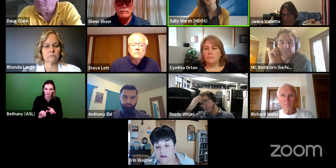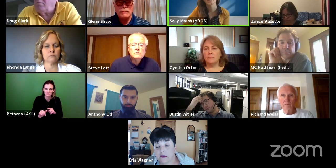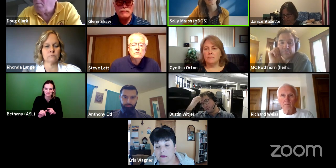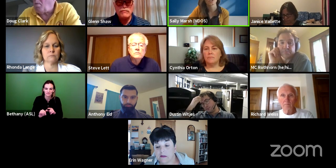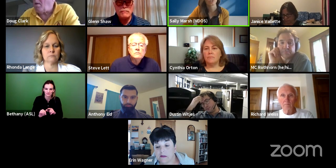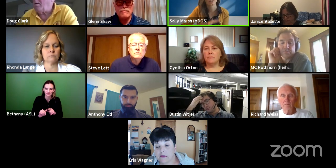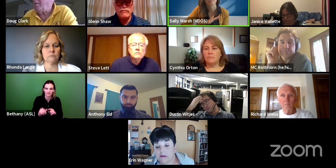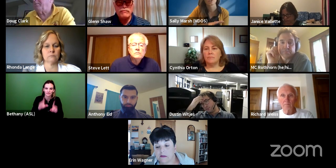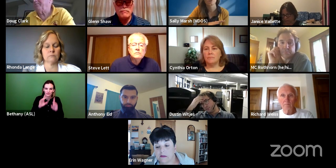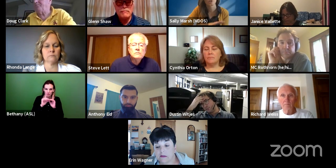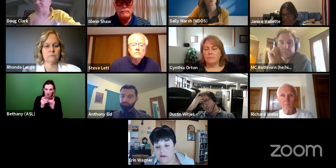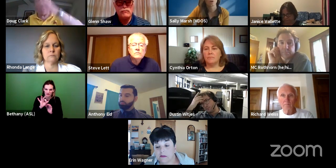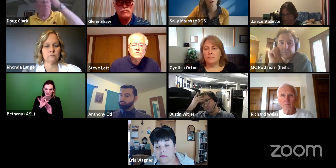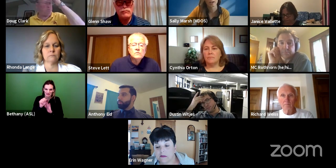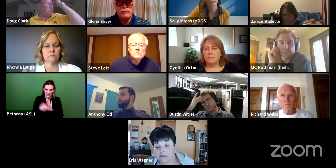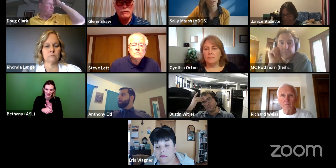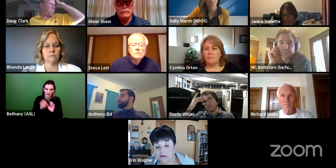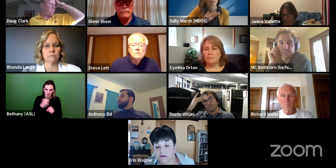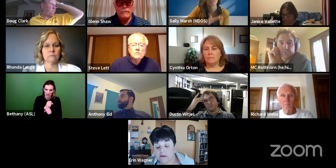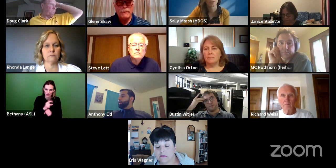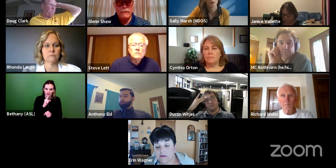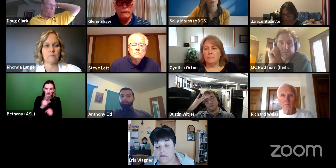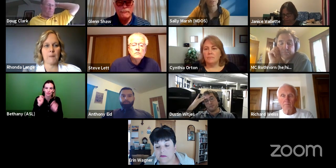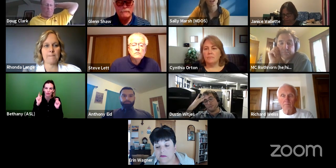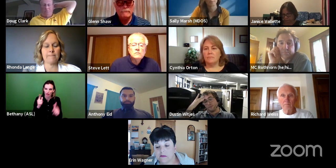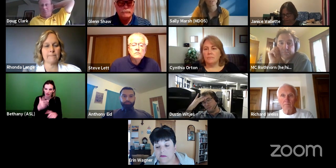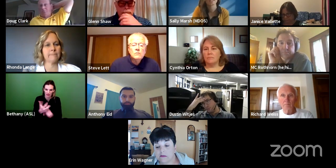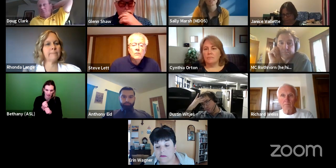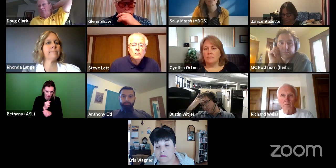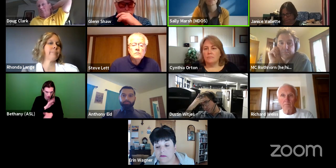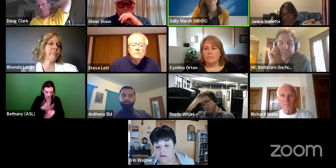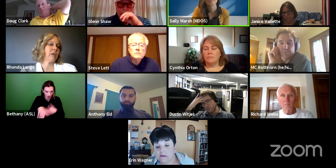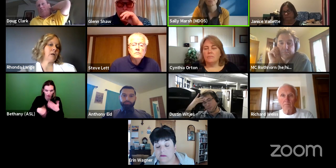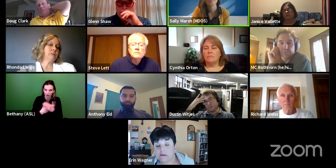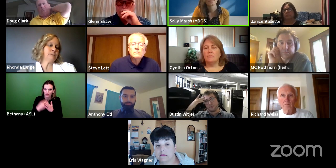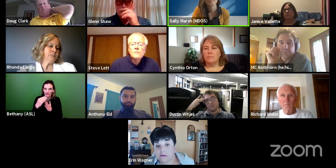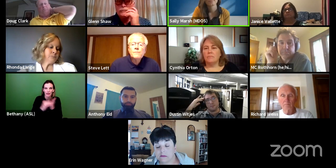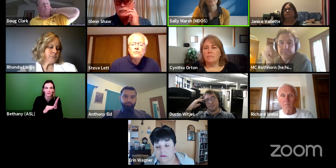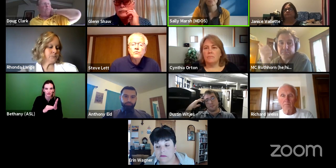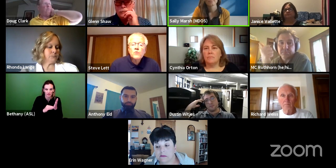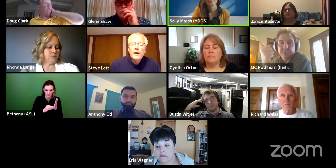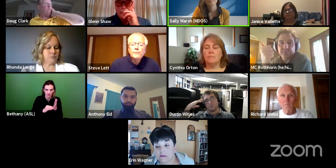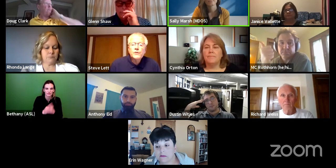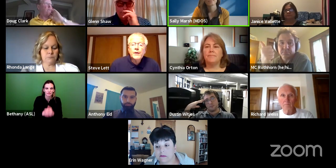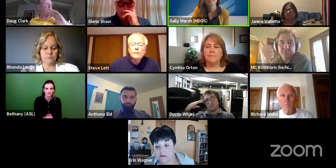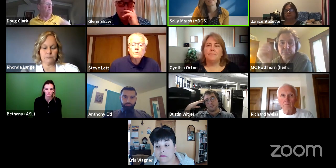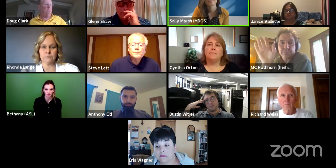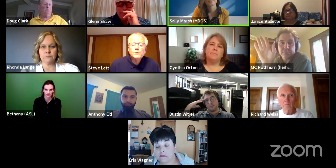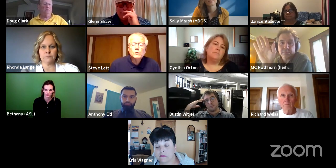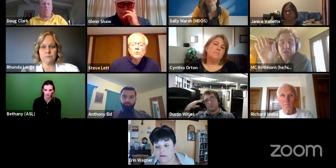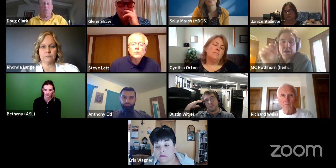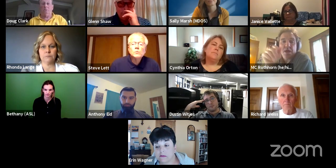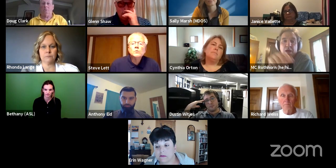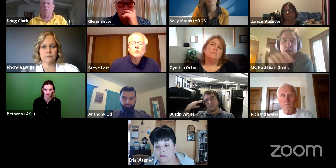the Department of State can certainly make sure you all get a copy of all of the applicants. Okay. MC.